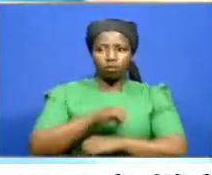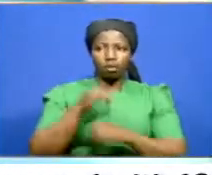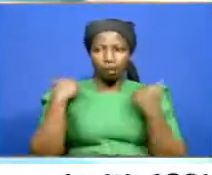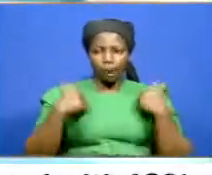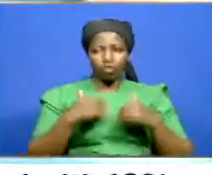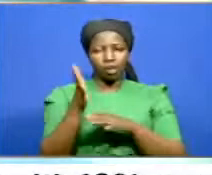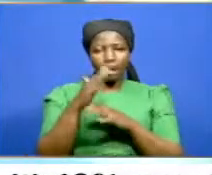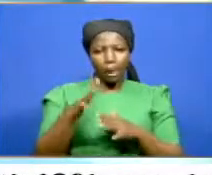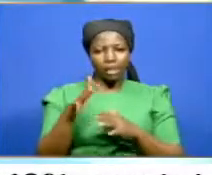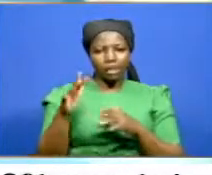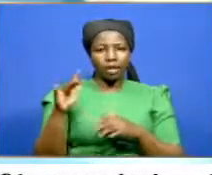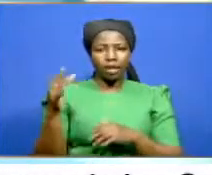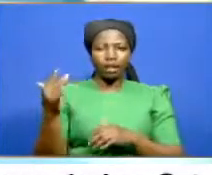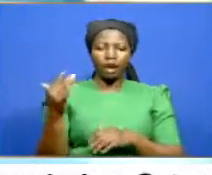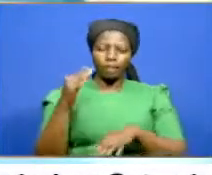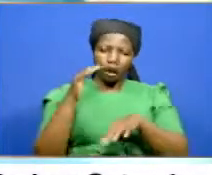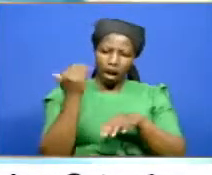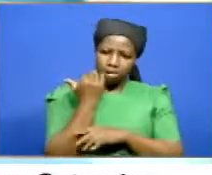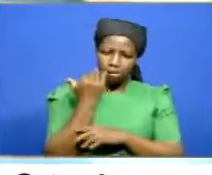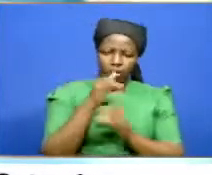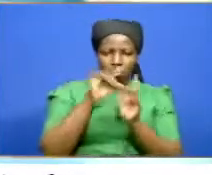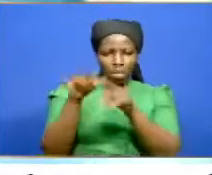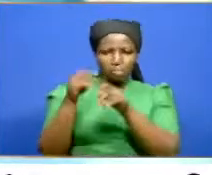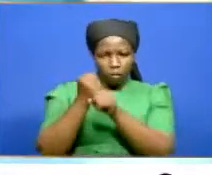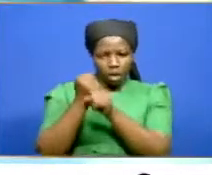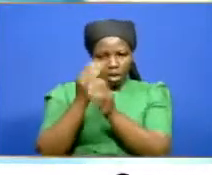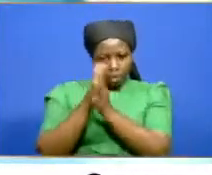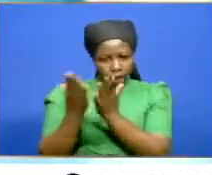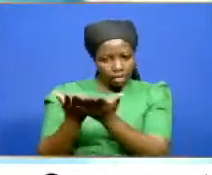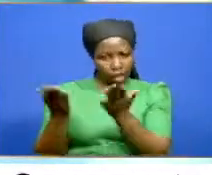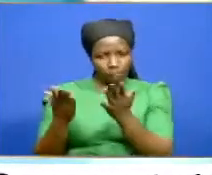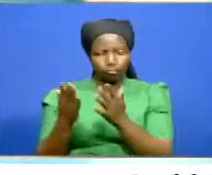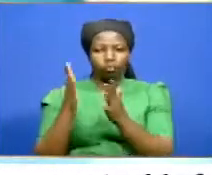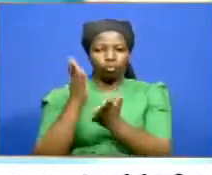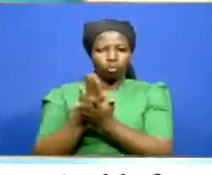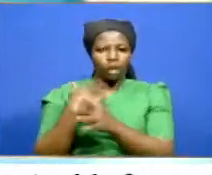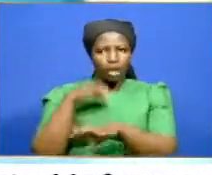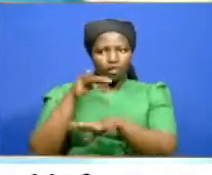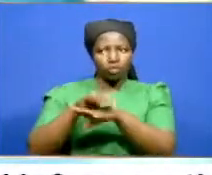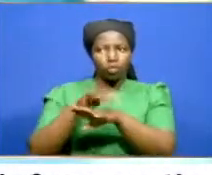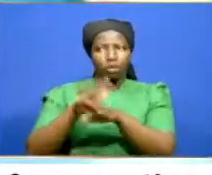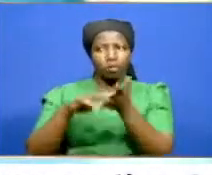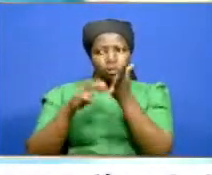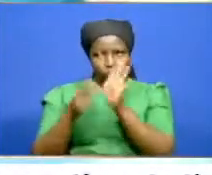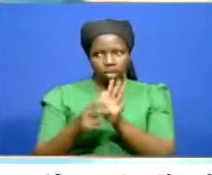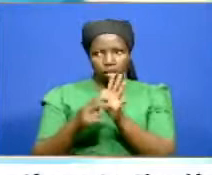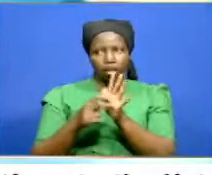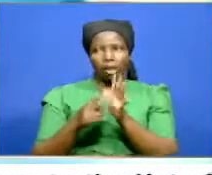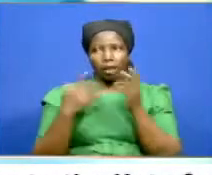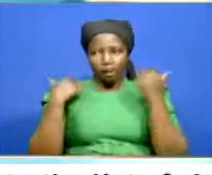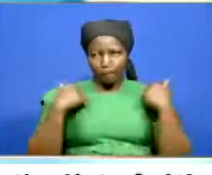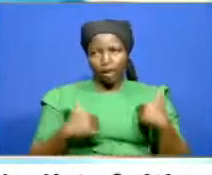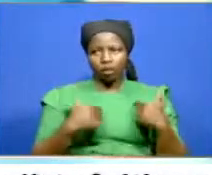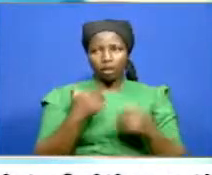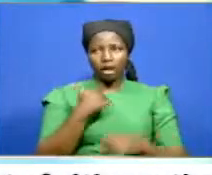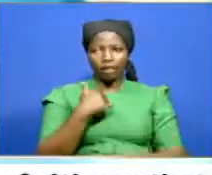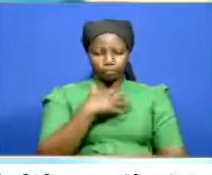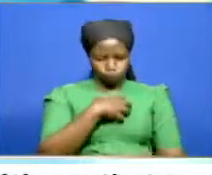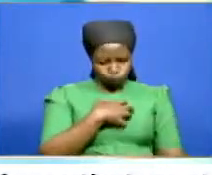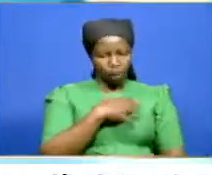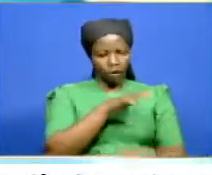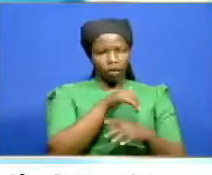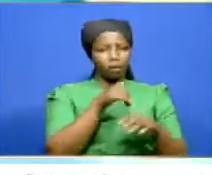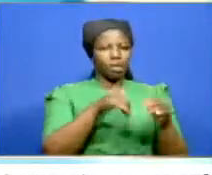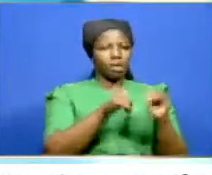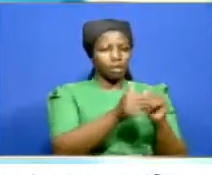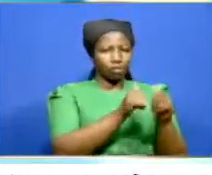a very exciting project that they have. Mm-hmm. I'm coming in through as a brand ambassador. I was also, just having retired from the game, I'm also trying to